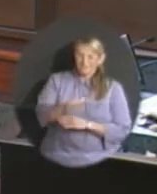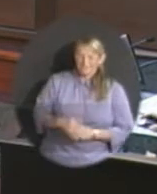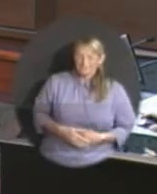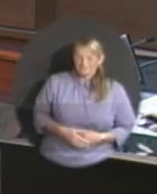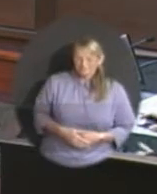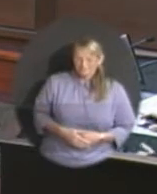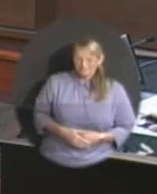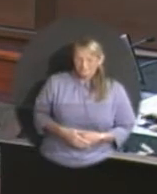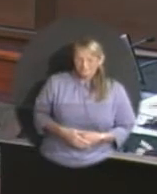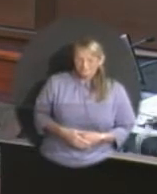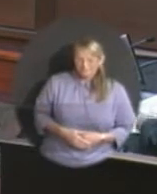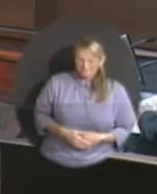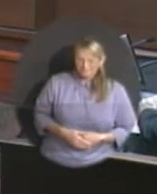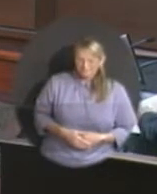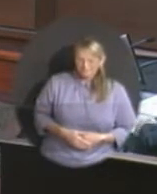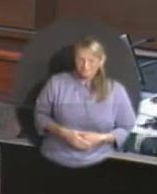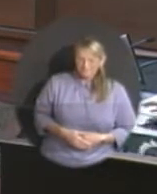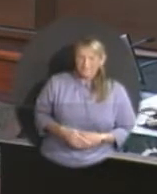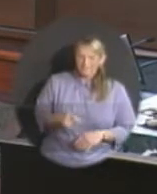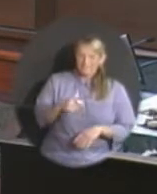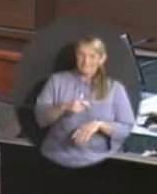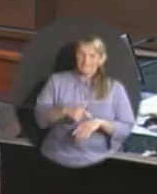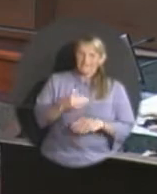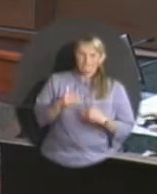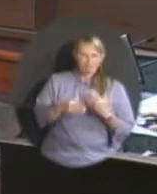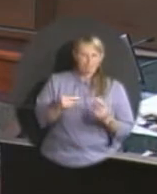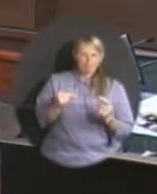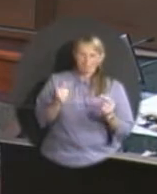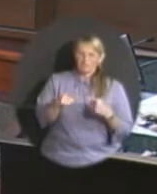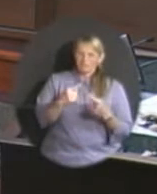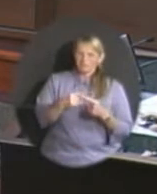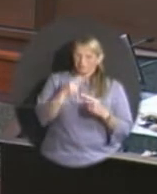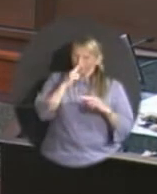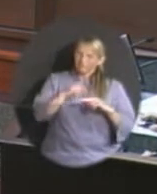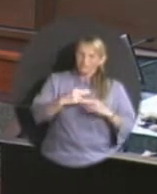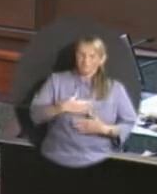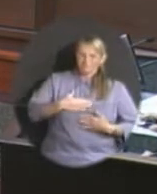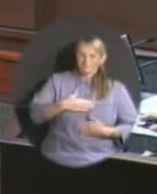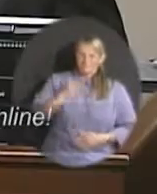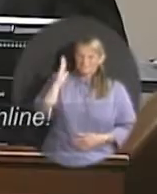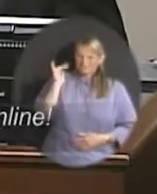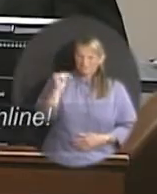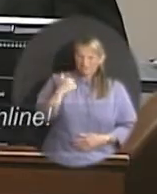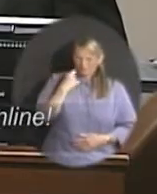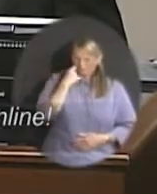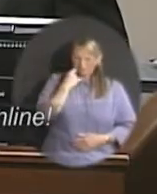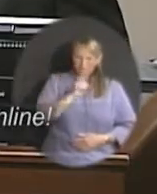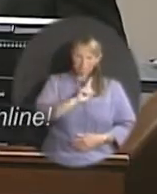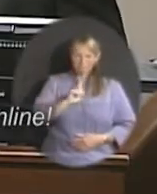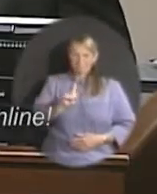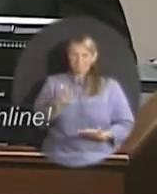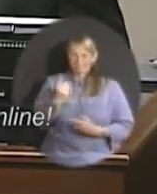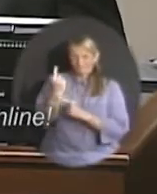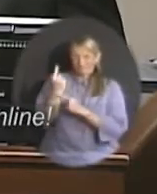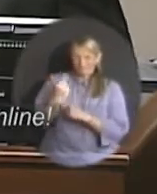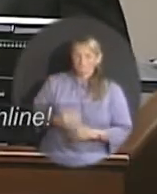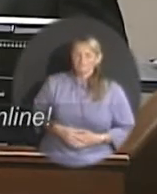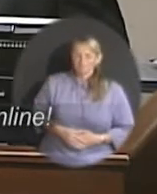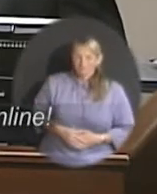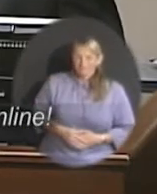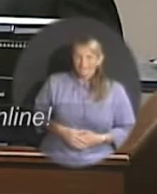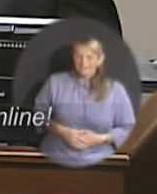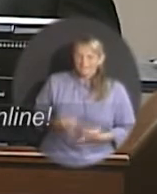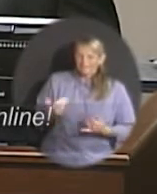Good evening. Time flies when you're having fun. It seems like I was just here a year ago. This evening, I'm here to